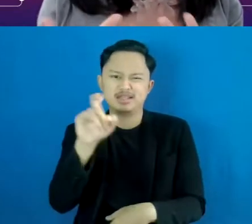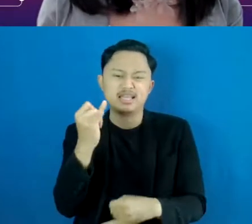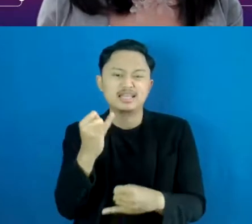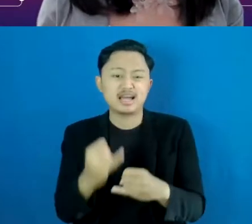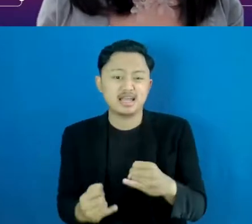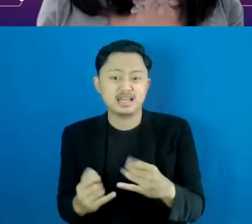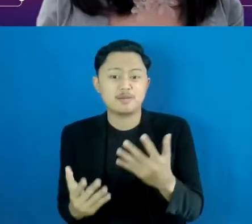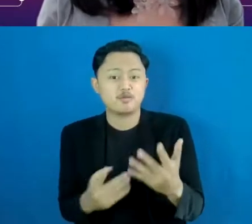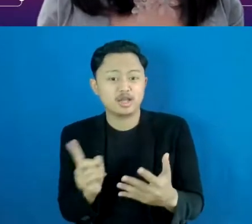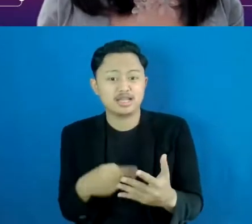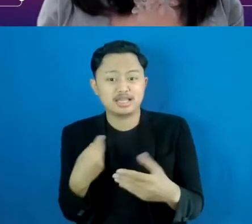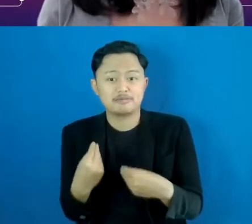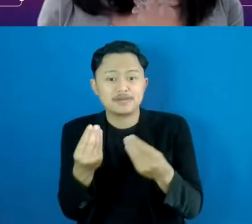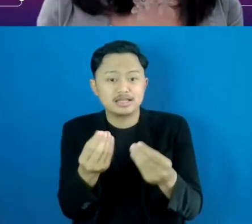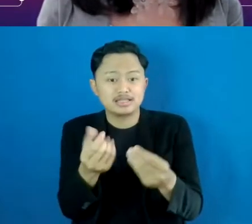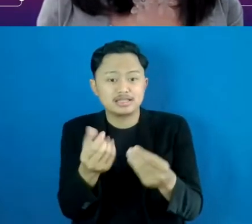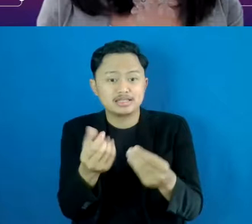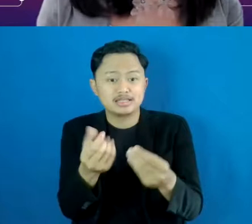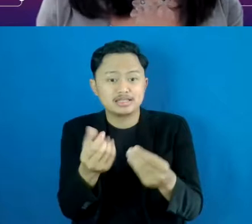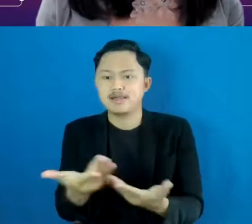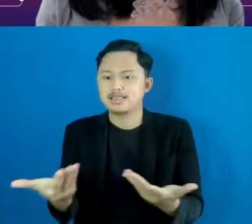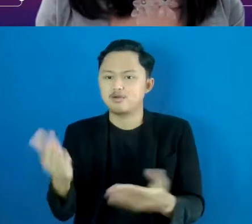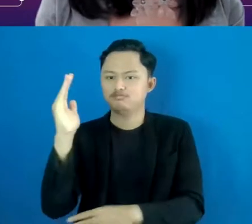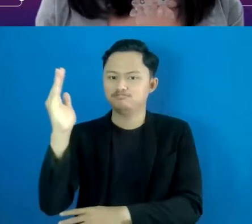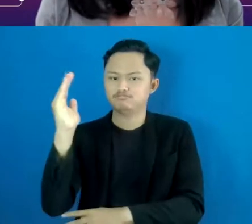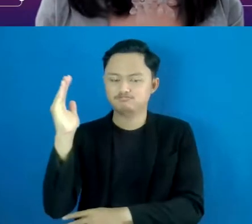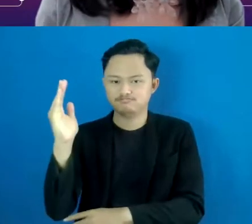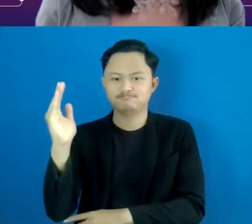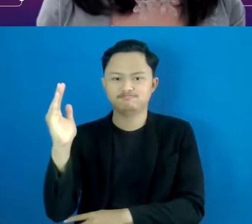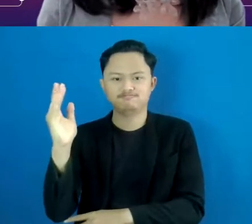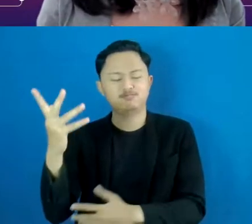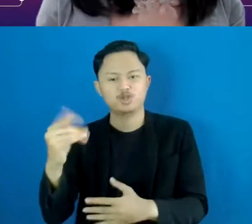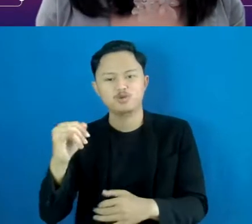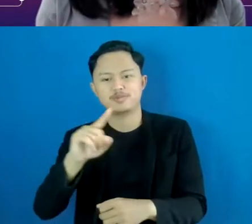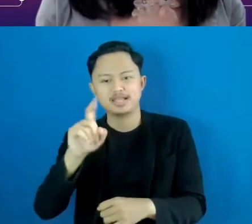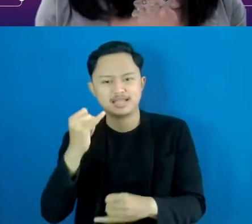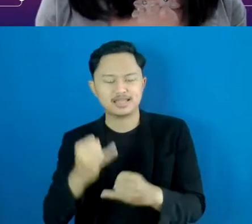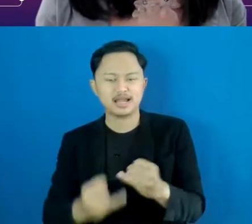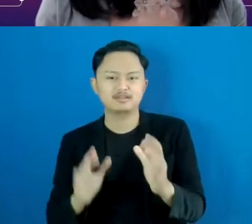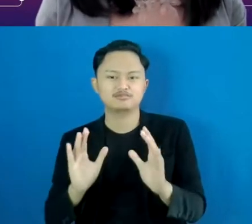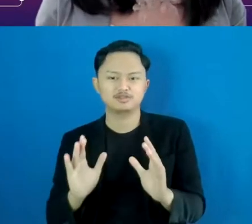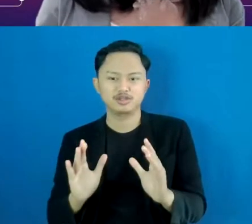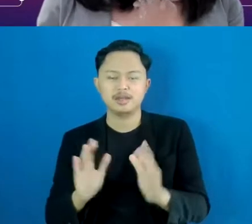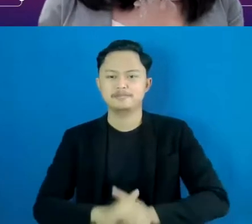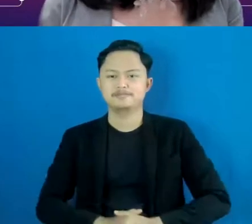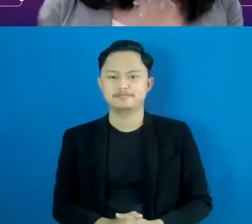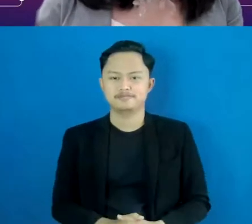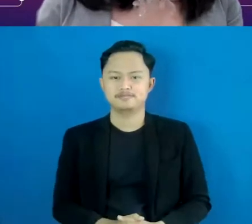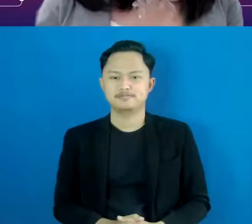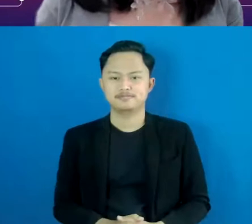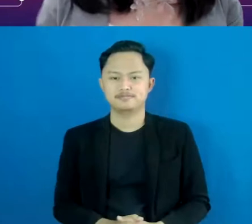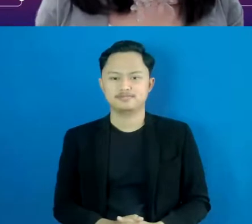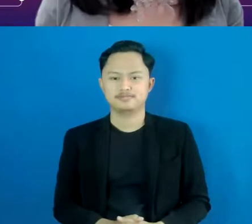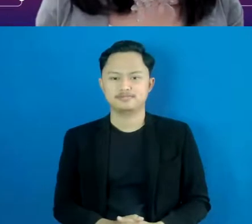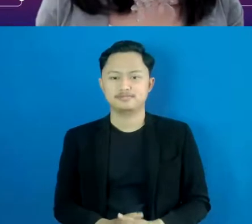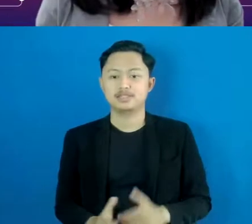can propose or ask the presenters and speakers for the second question and answer session. And therefore,